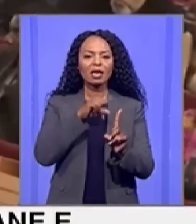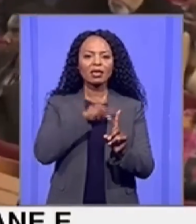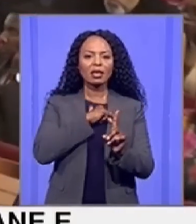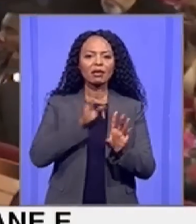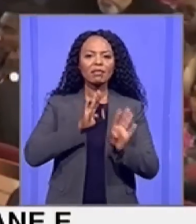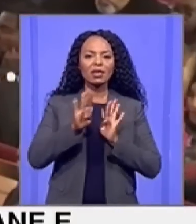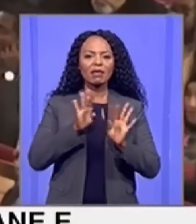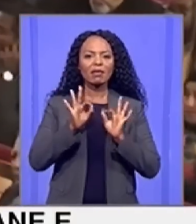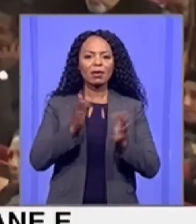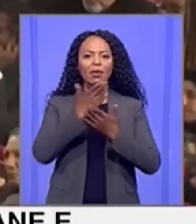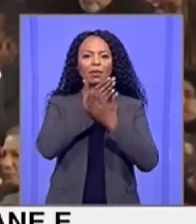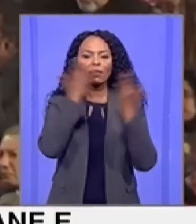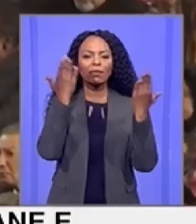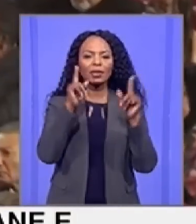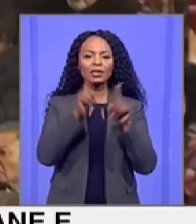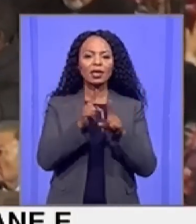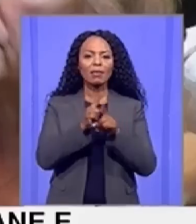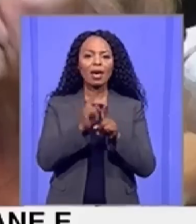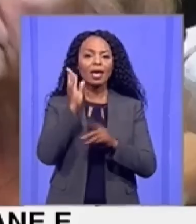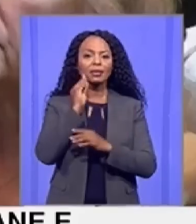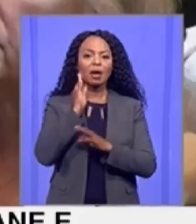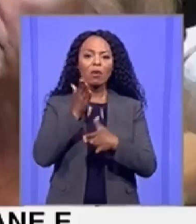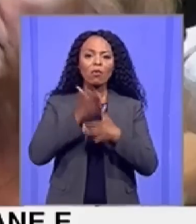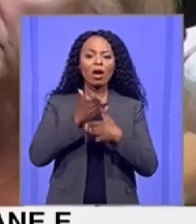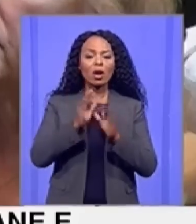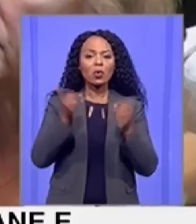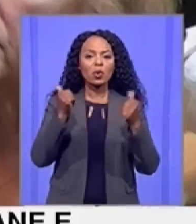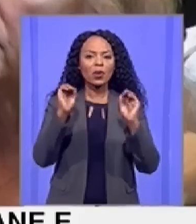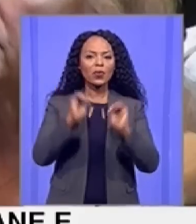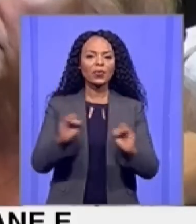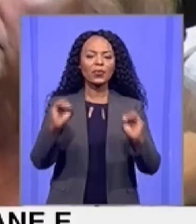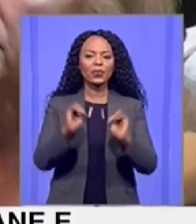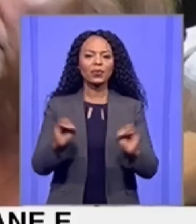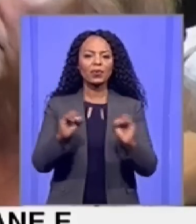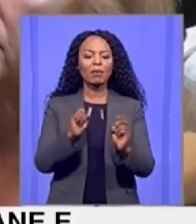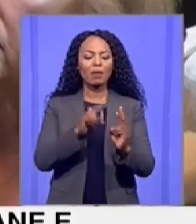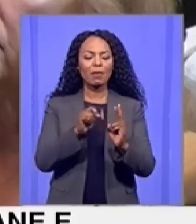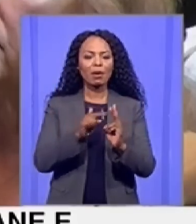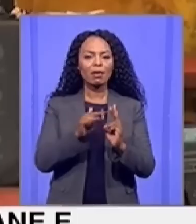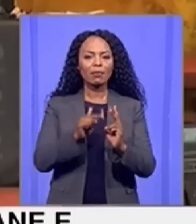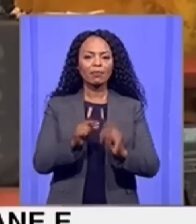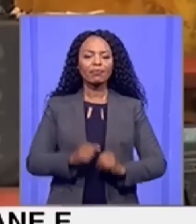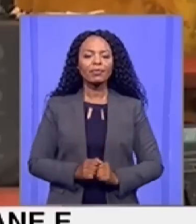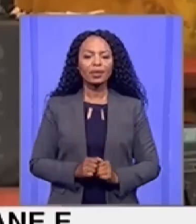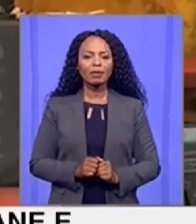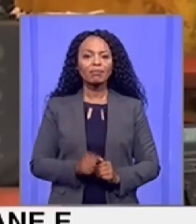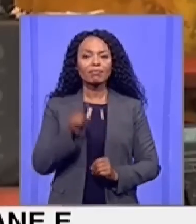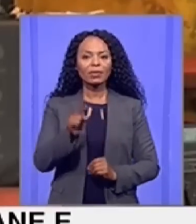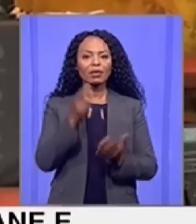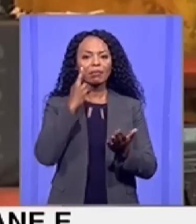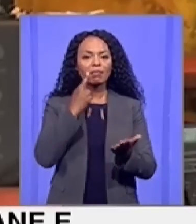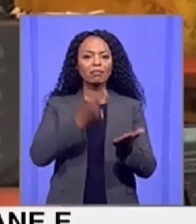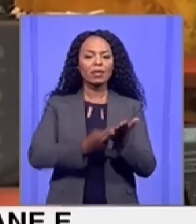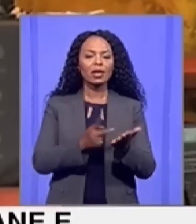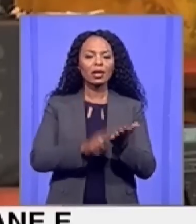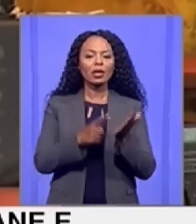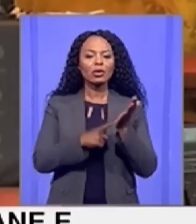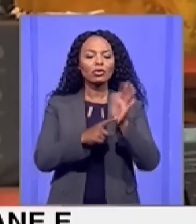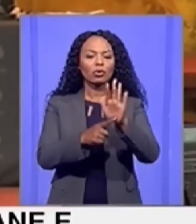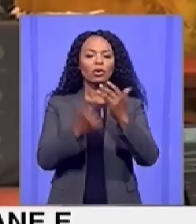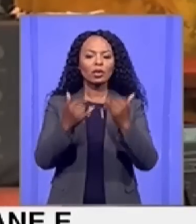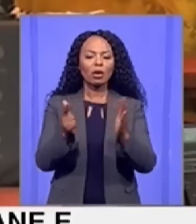bo kgwehlang le ho hloka boiphihlelo mosebetsing. This process culminated in a report which shows incontrovertible evidence that